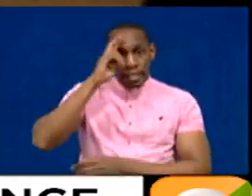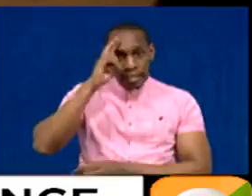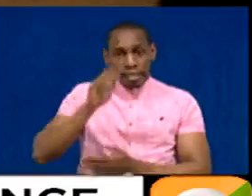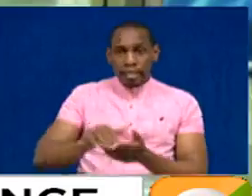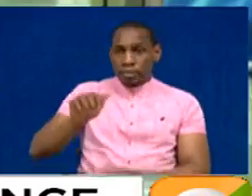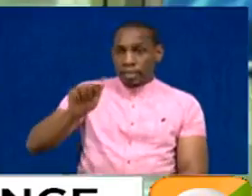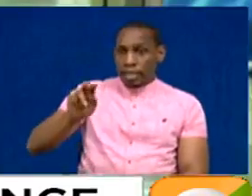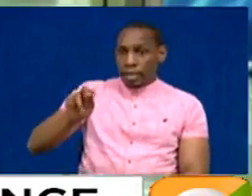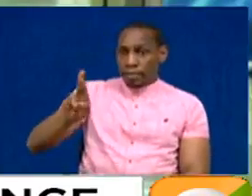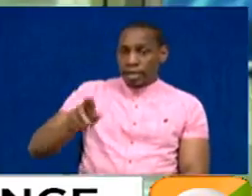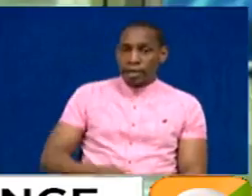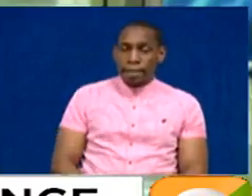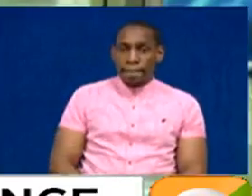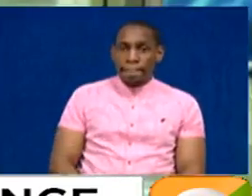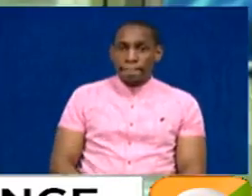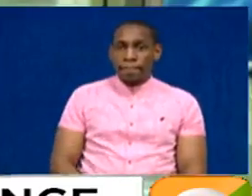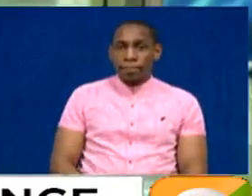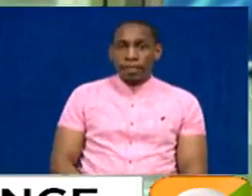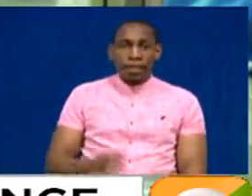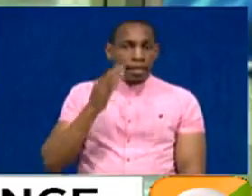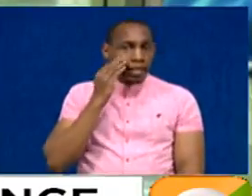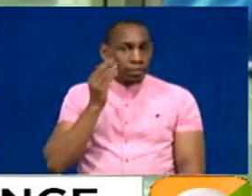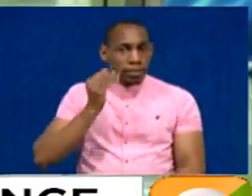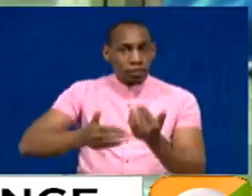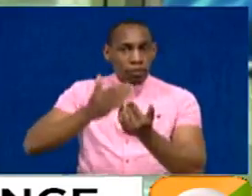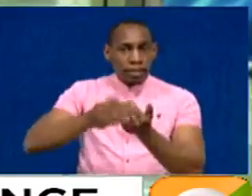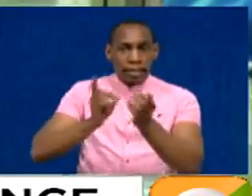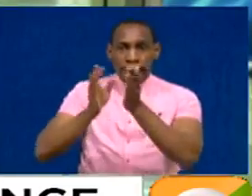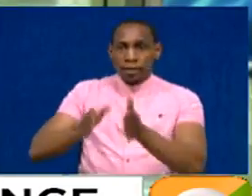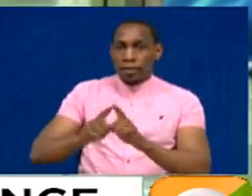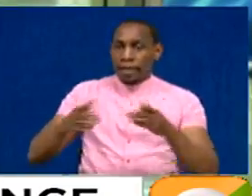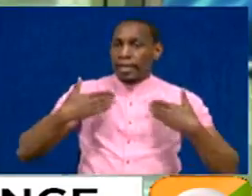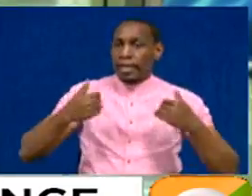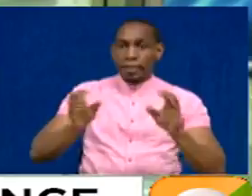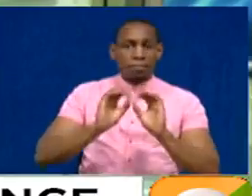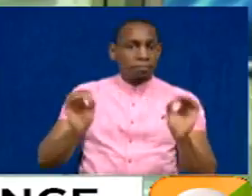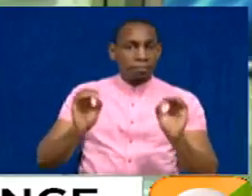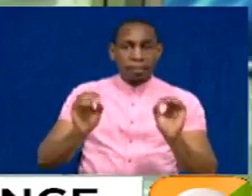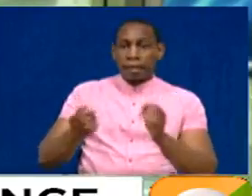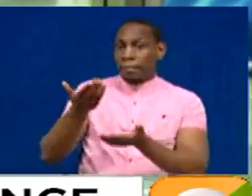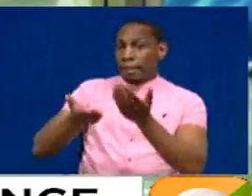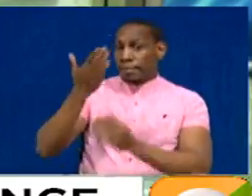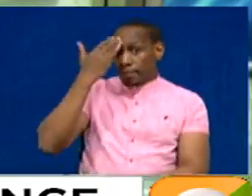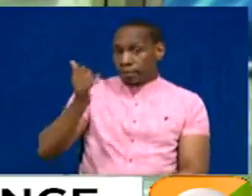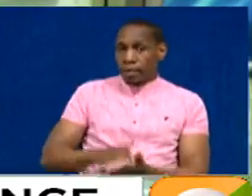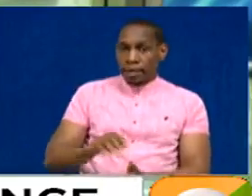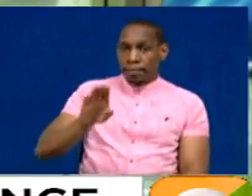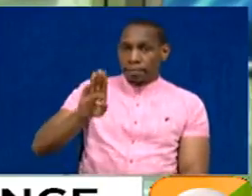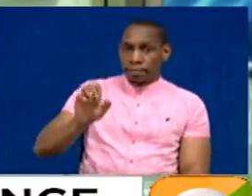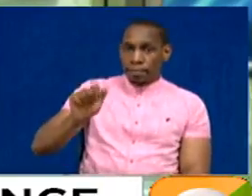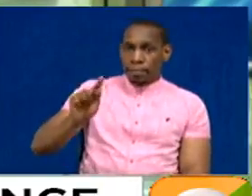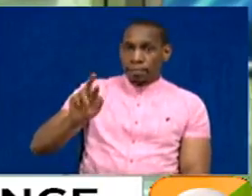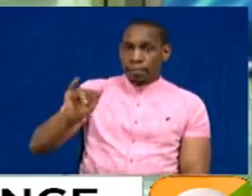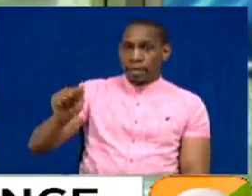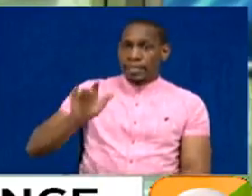cause of AMR. We've all experienced being treated by a doctor and not getting better. And that's probably because the bacterial infection